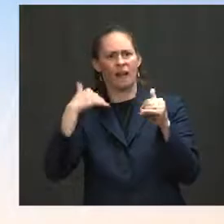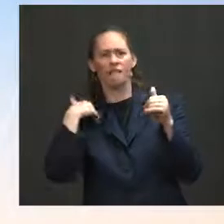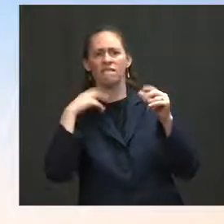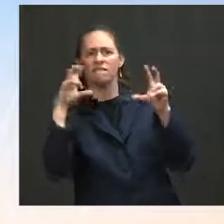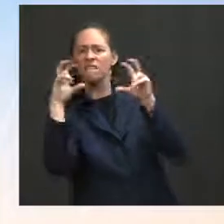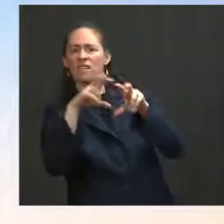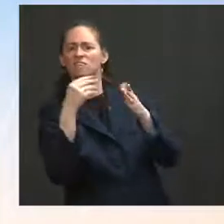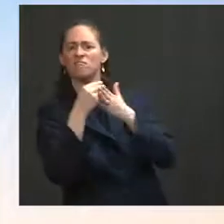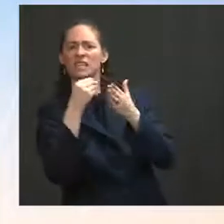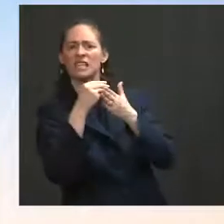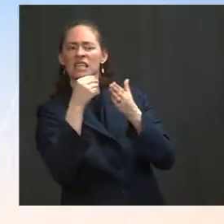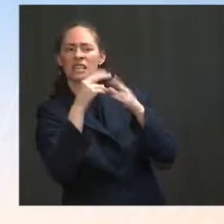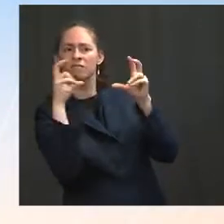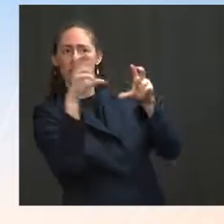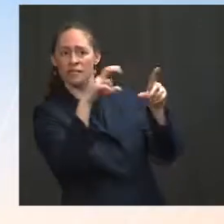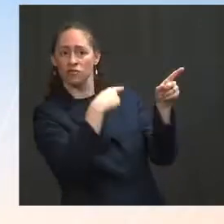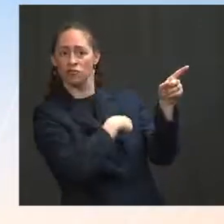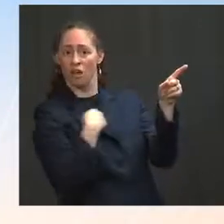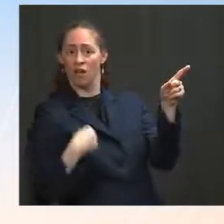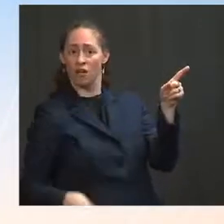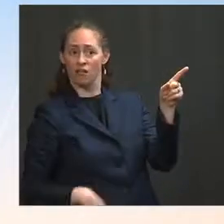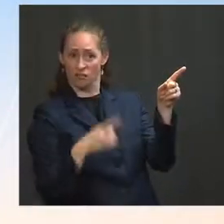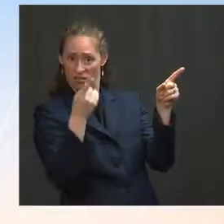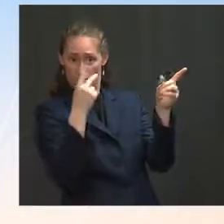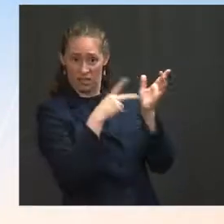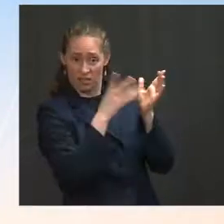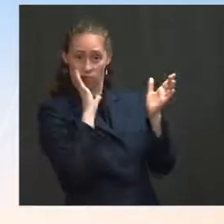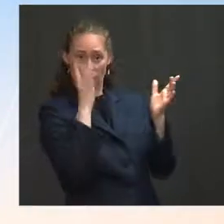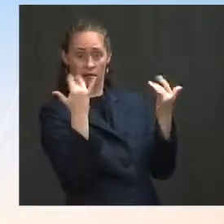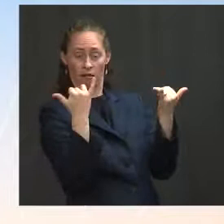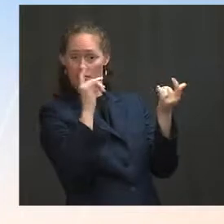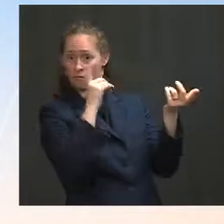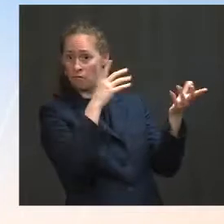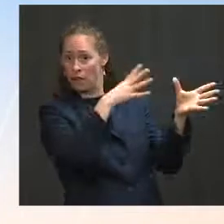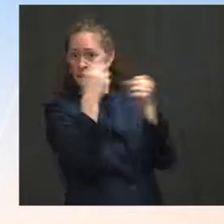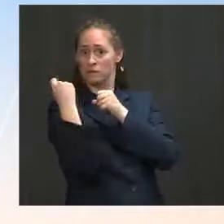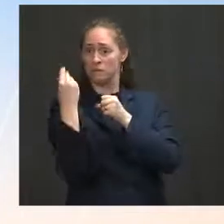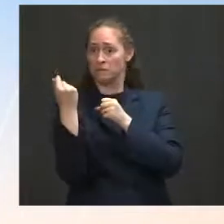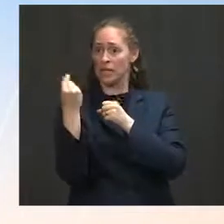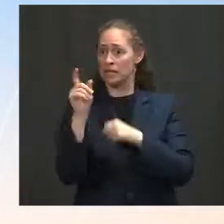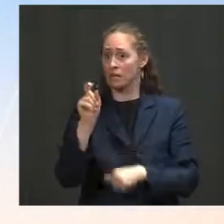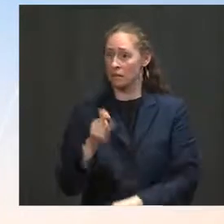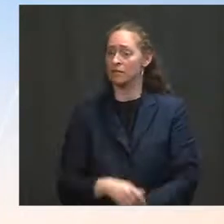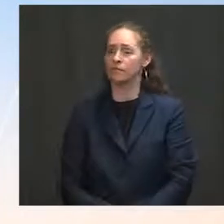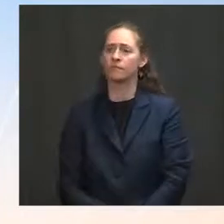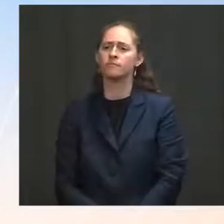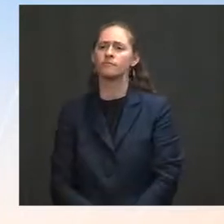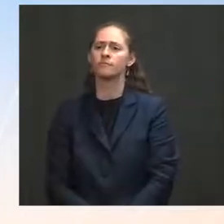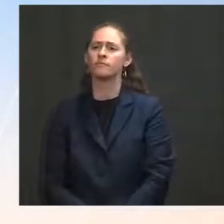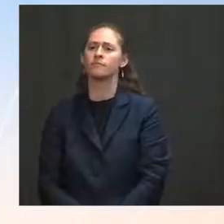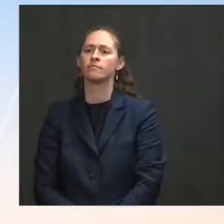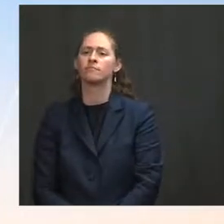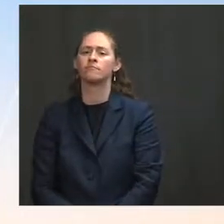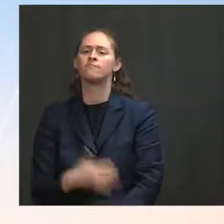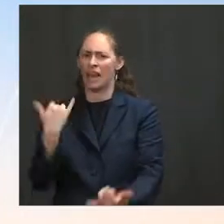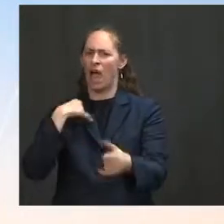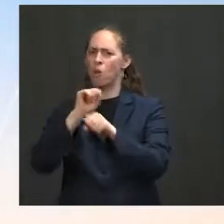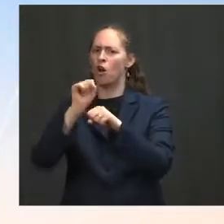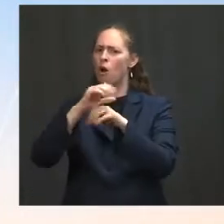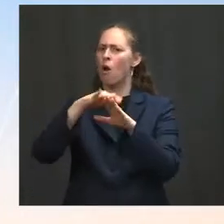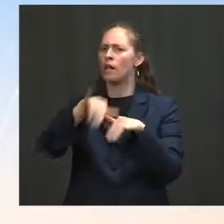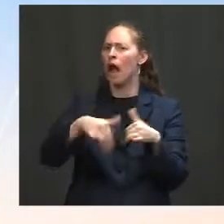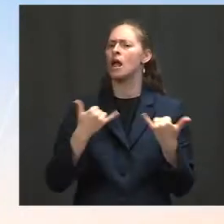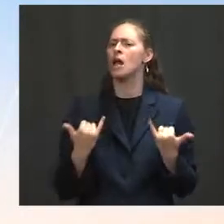that? On the last part, he's working to unload that. I'd point you to his representatives. The president does not discuss business dealings with